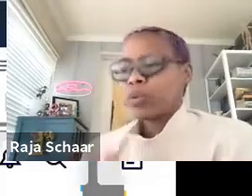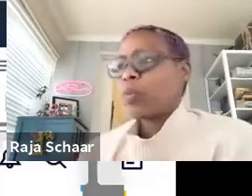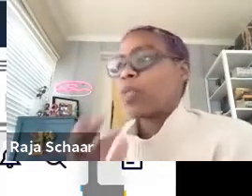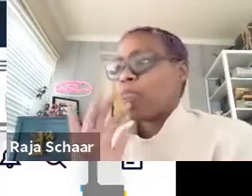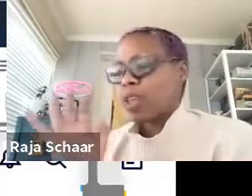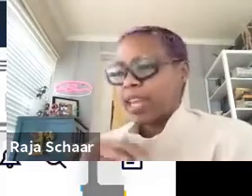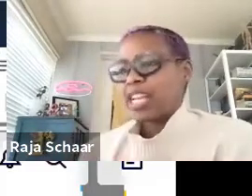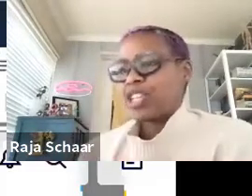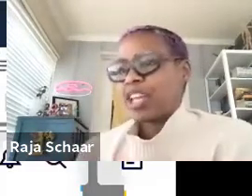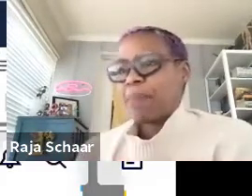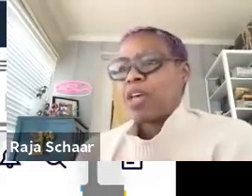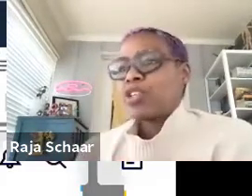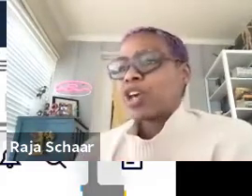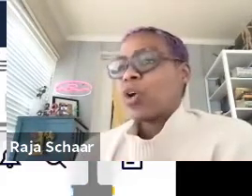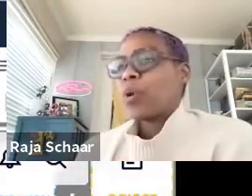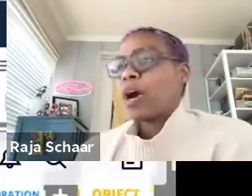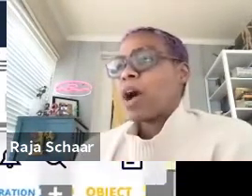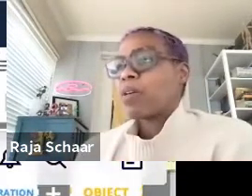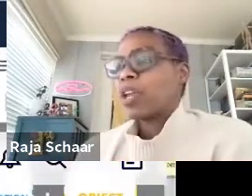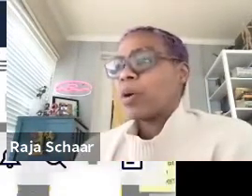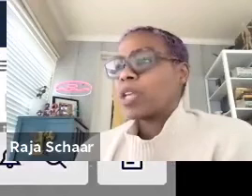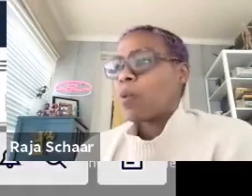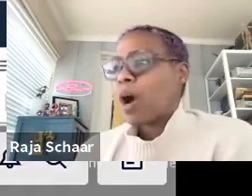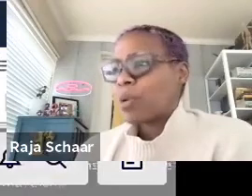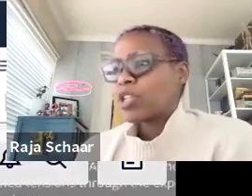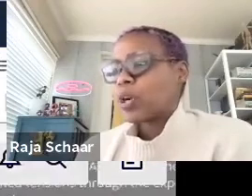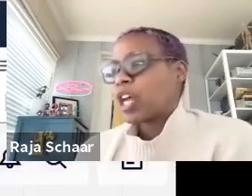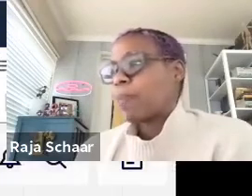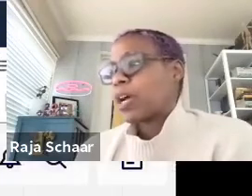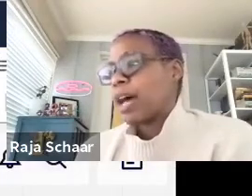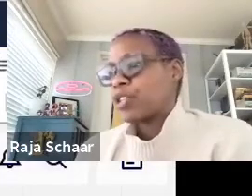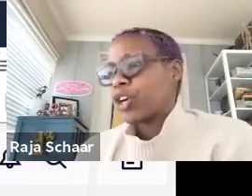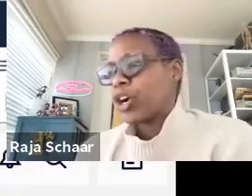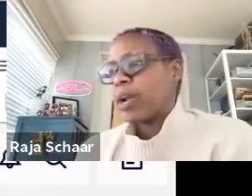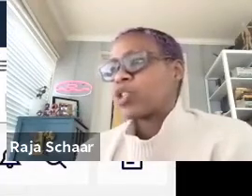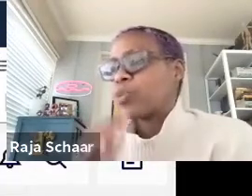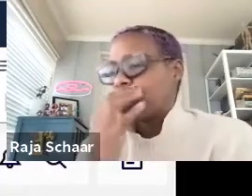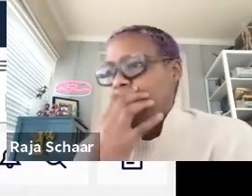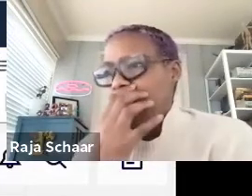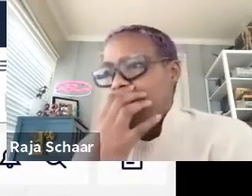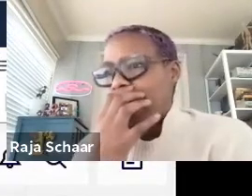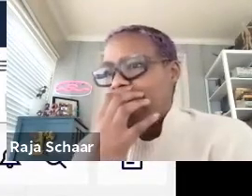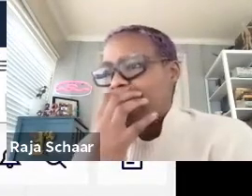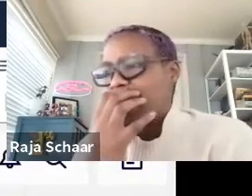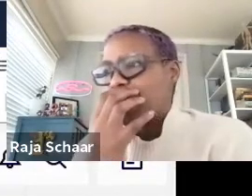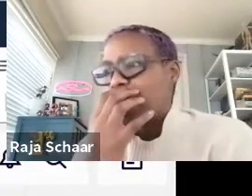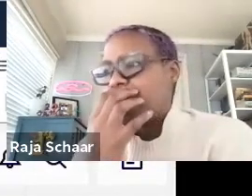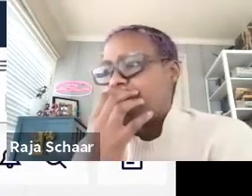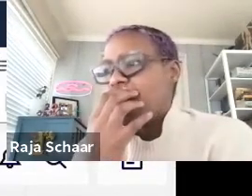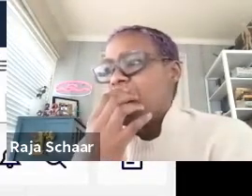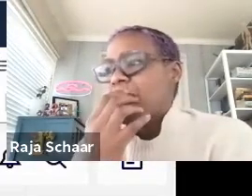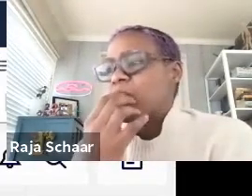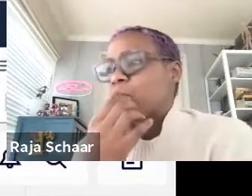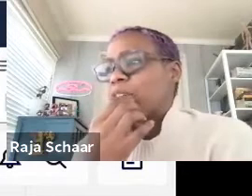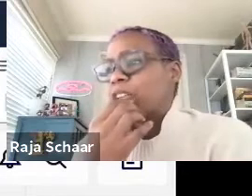So getting into the game. So you know, I went to this workshop last year and I was super inspired by the way